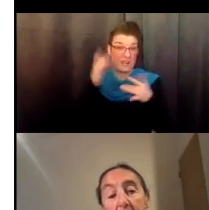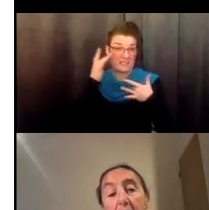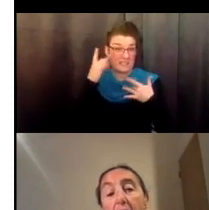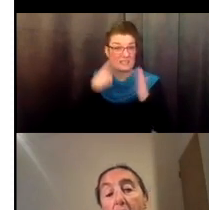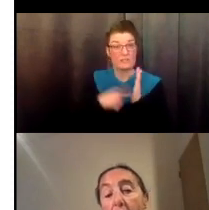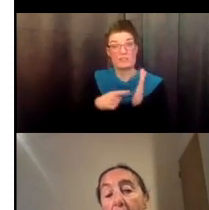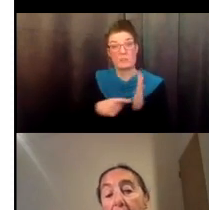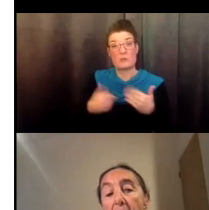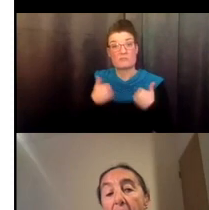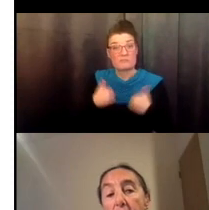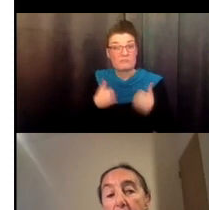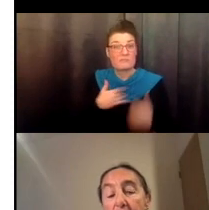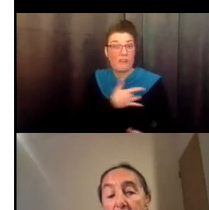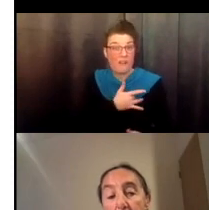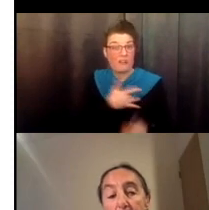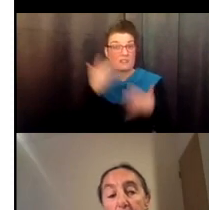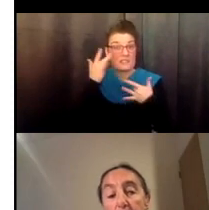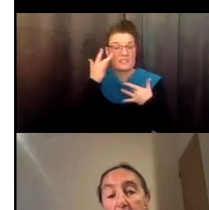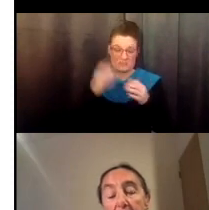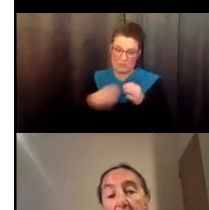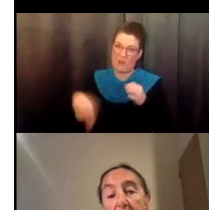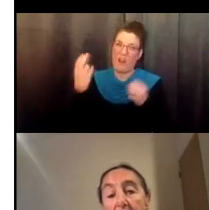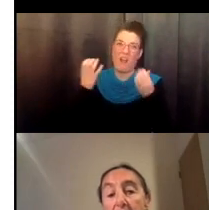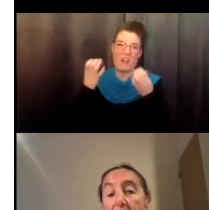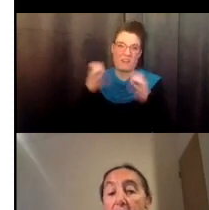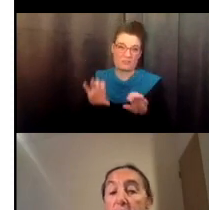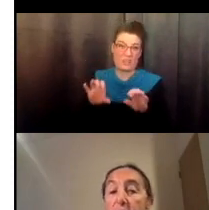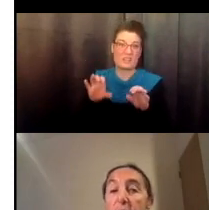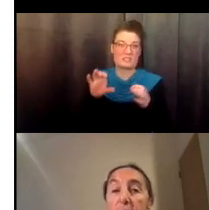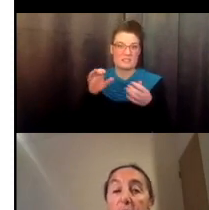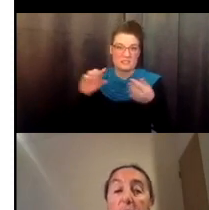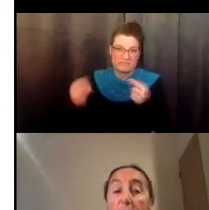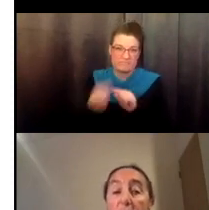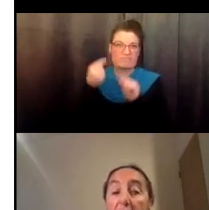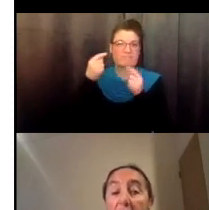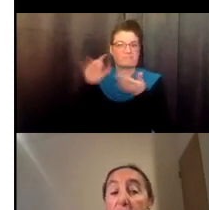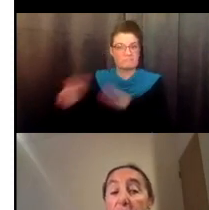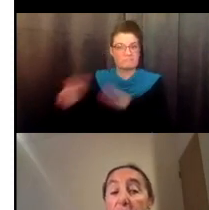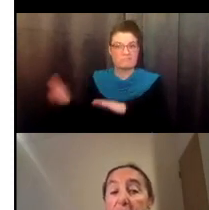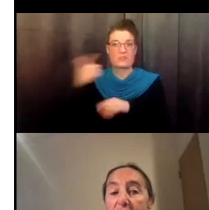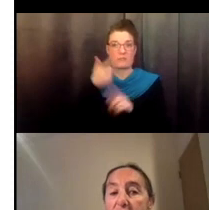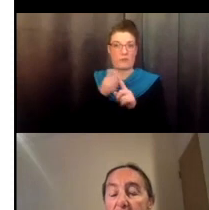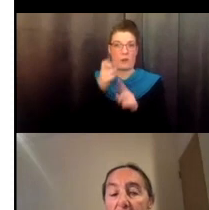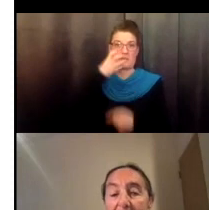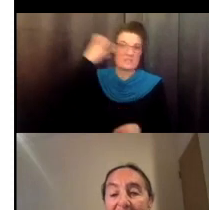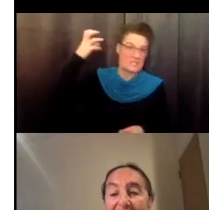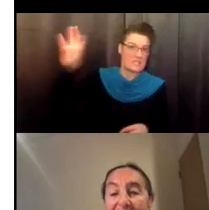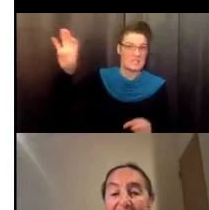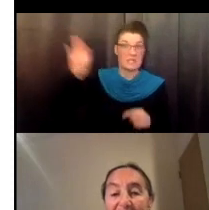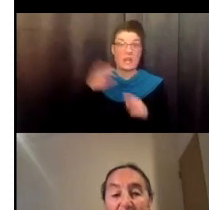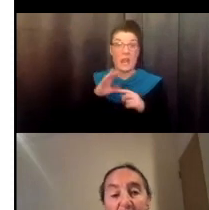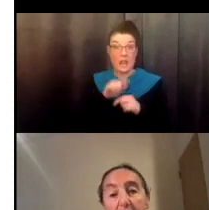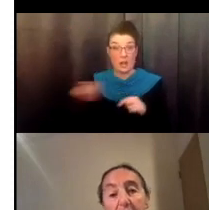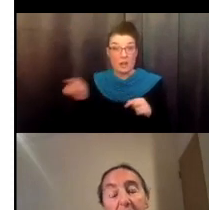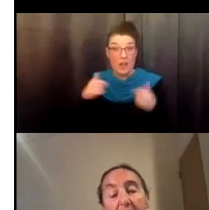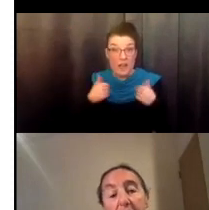disease are at higher risk from exposure to heat, but that people are more at risk of those chronic diseases